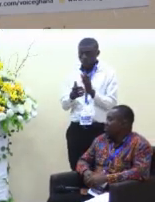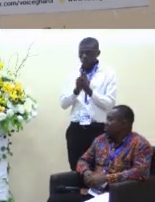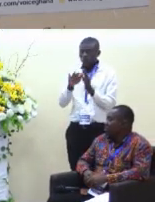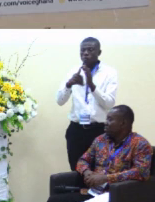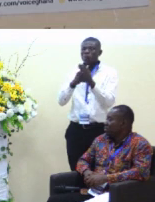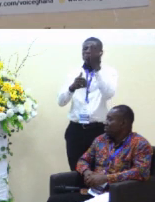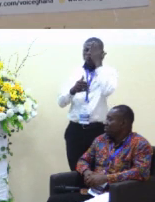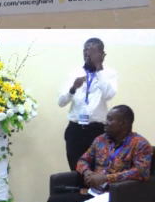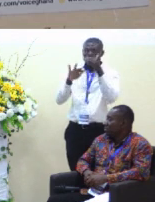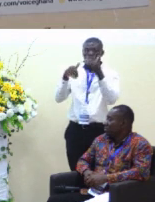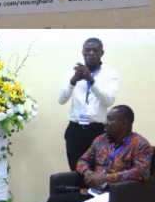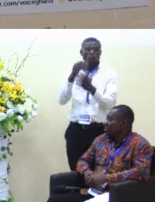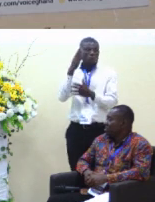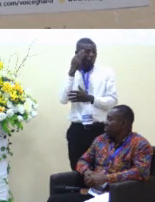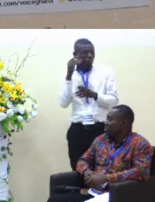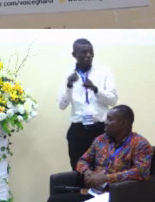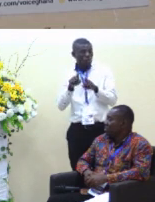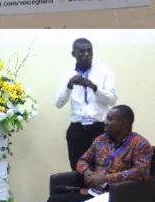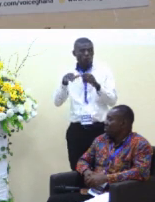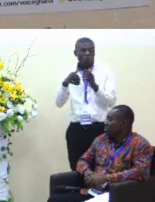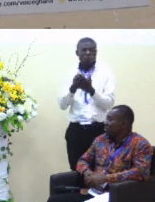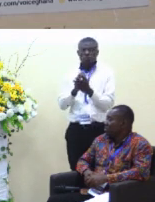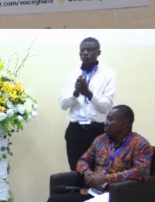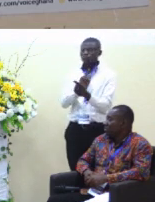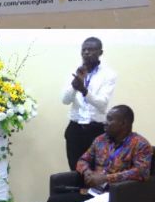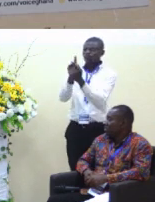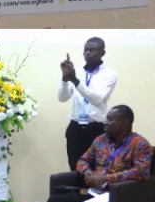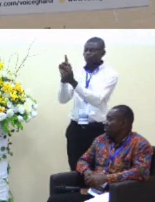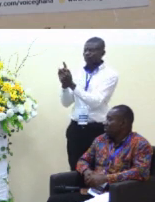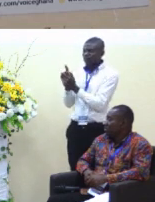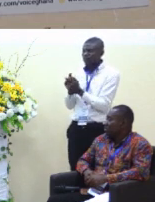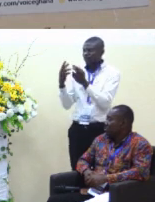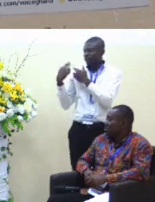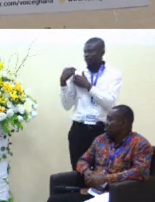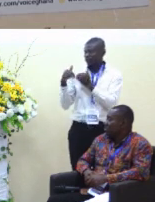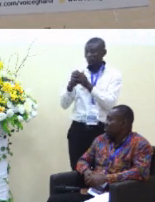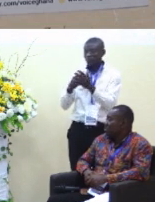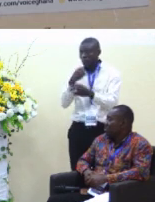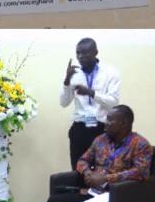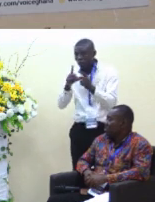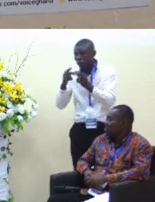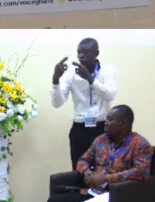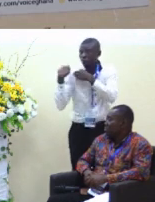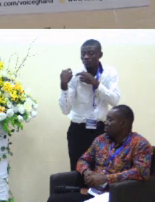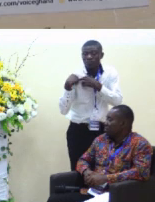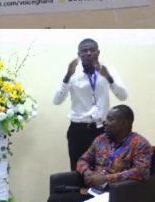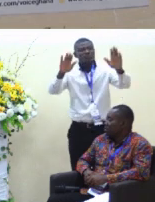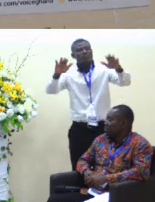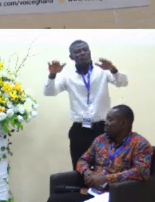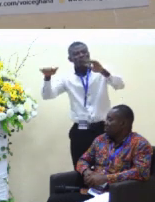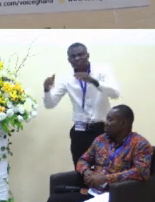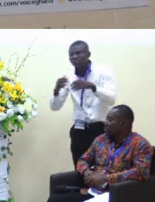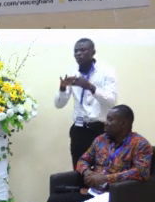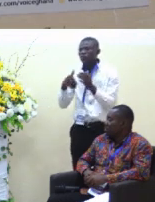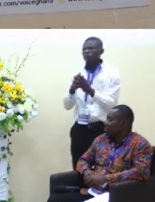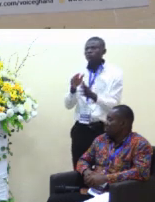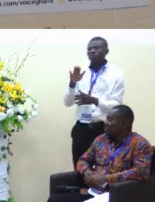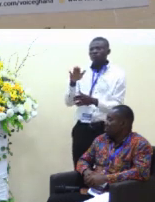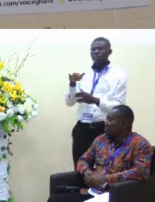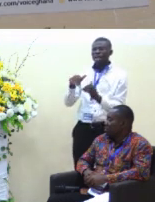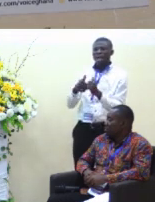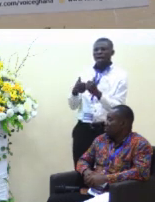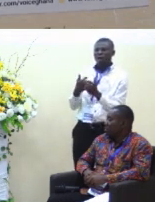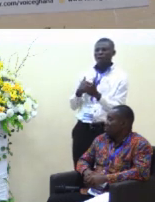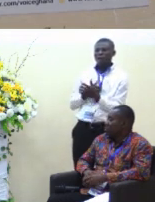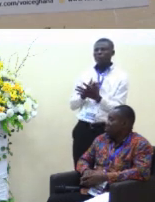of their experiences, and they are engaged in duty bearers, and they're telling duty bearers that, hey, please listen, this is